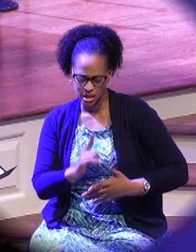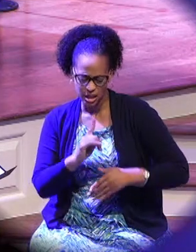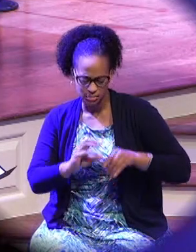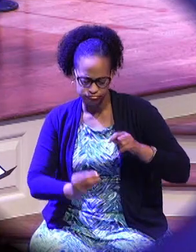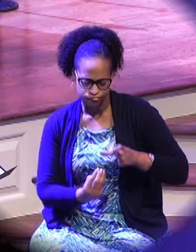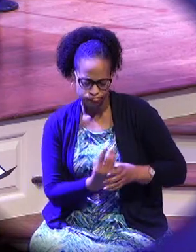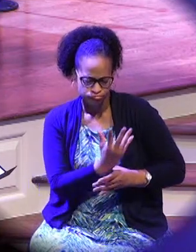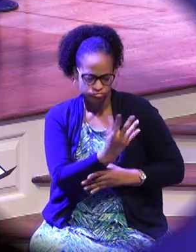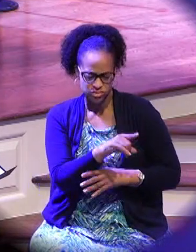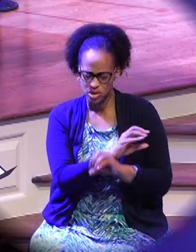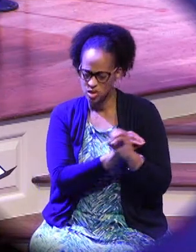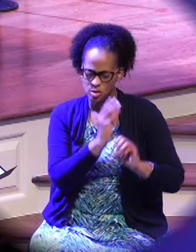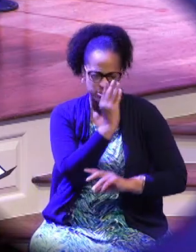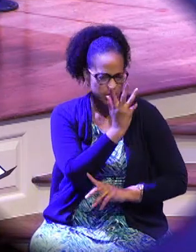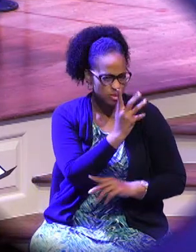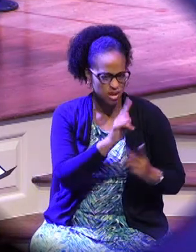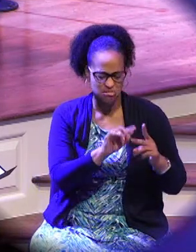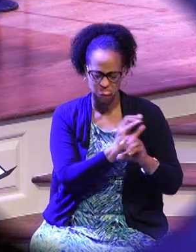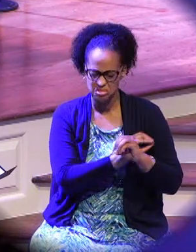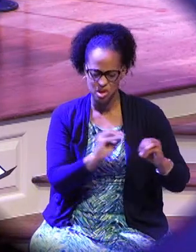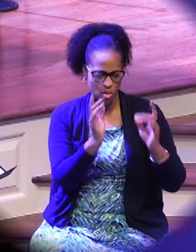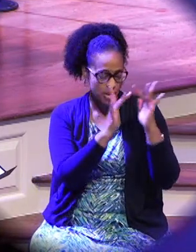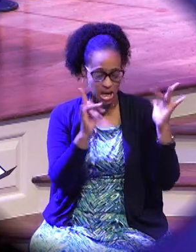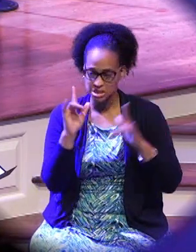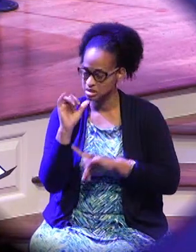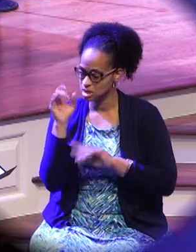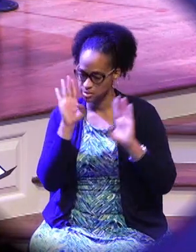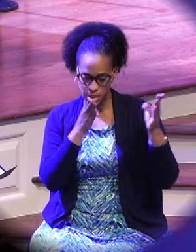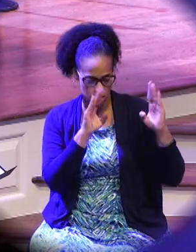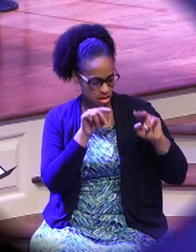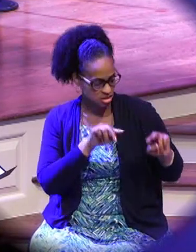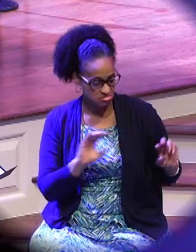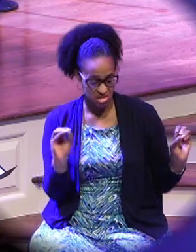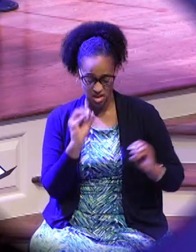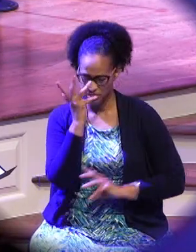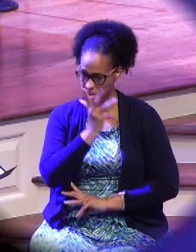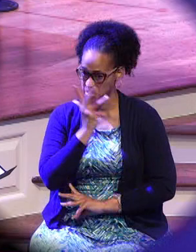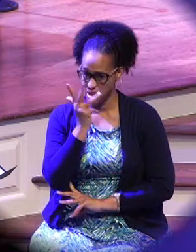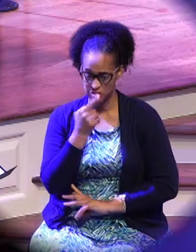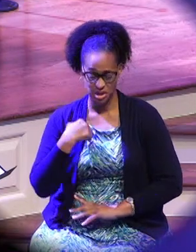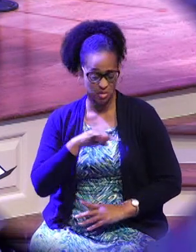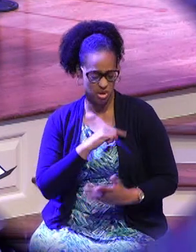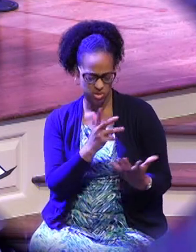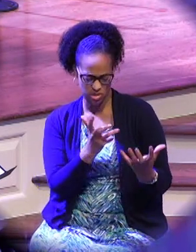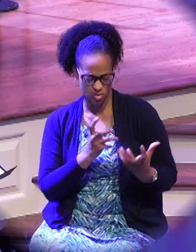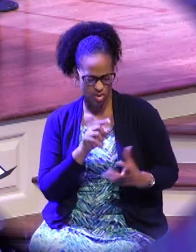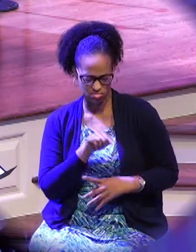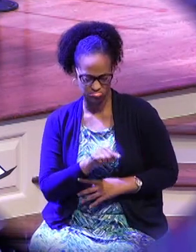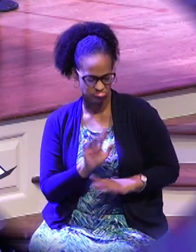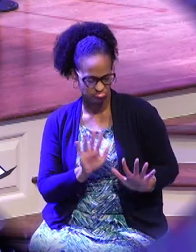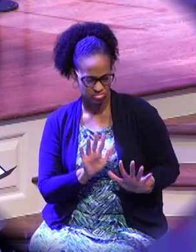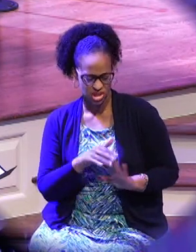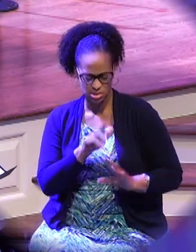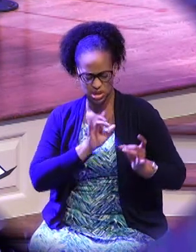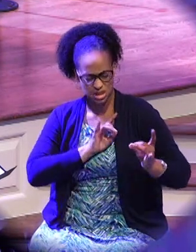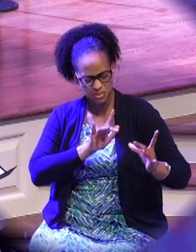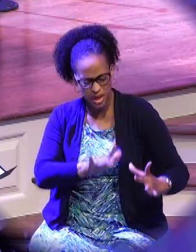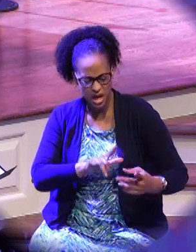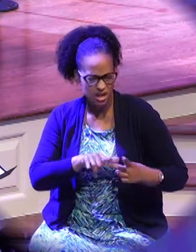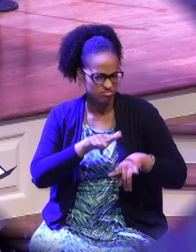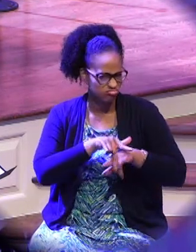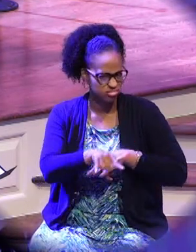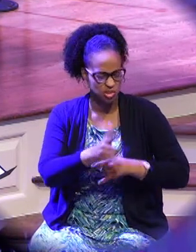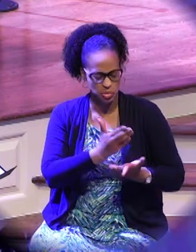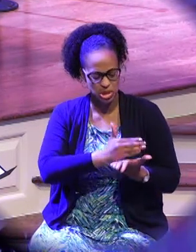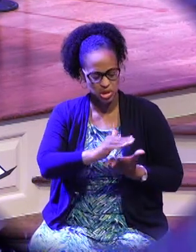no beauty or majesty to attract us to him, nothing in his appearance that we should desire him. He was despised and rejected